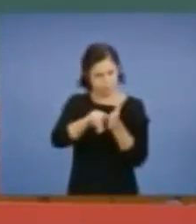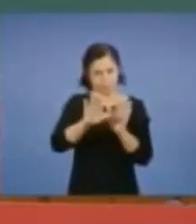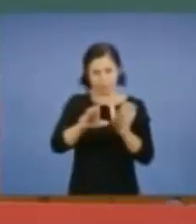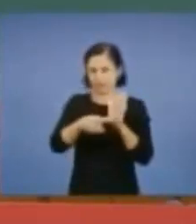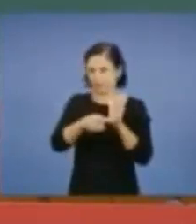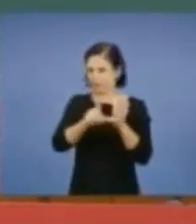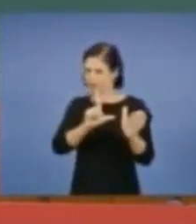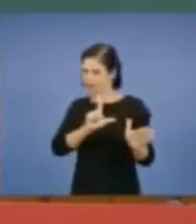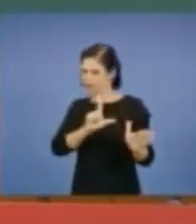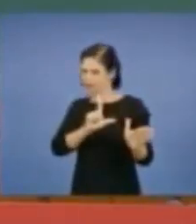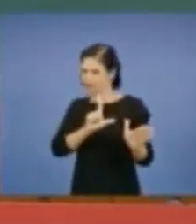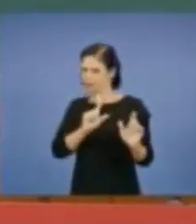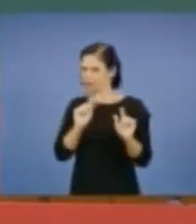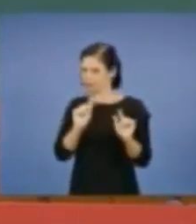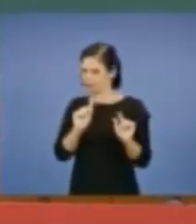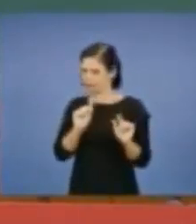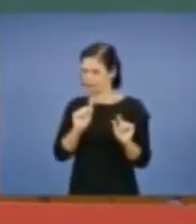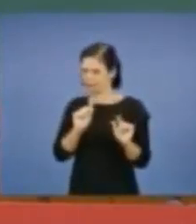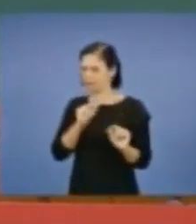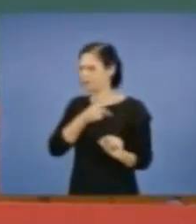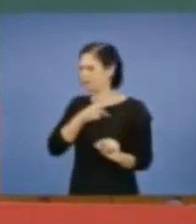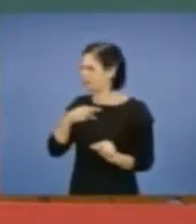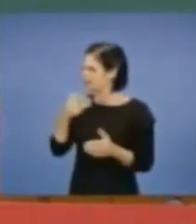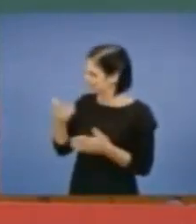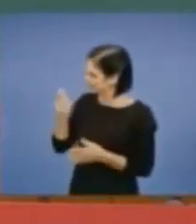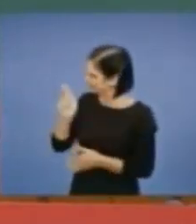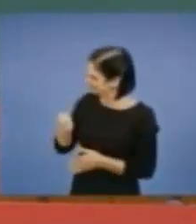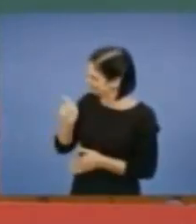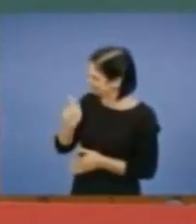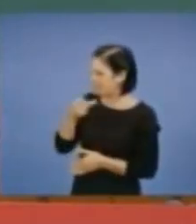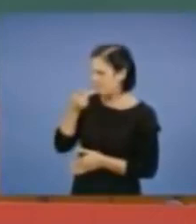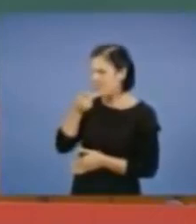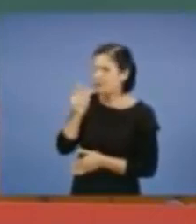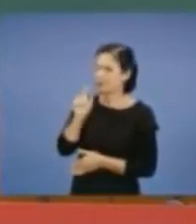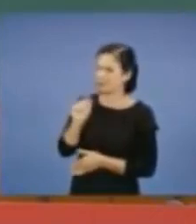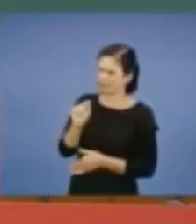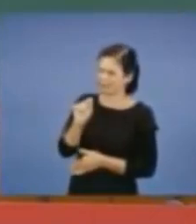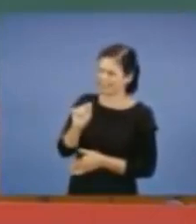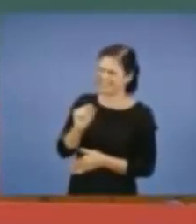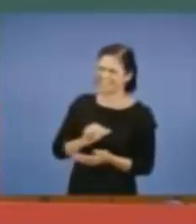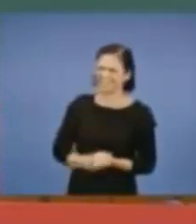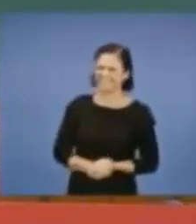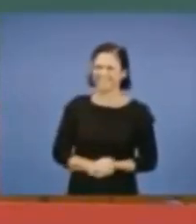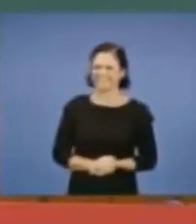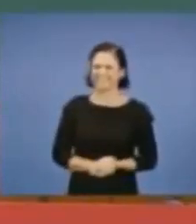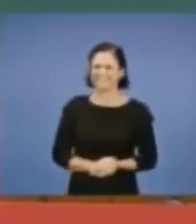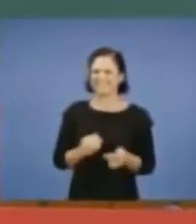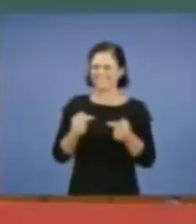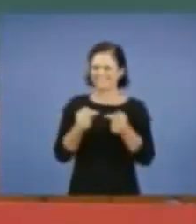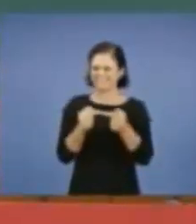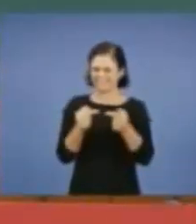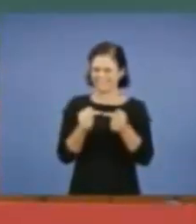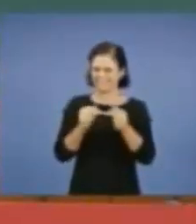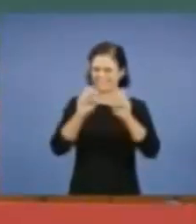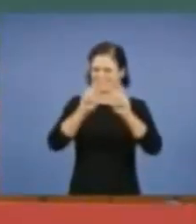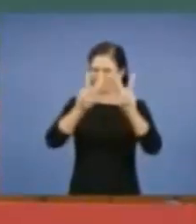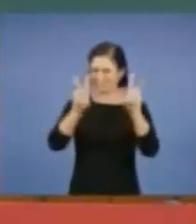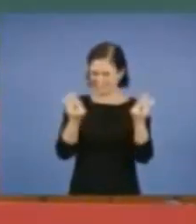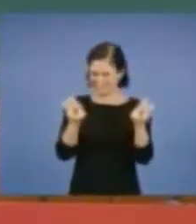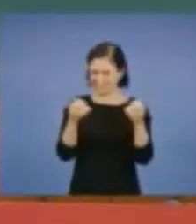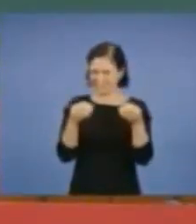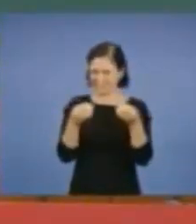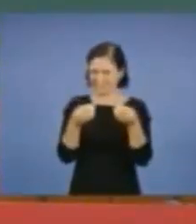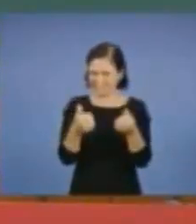I can begin by asking those questions. But before, we're going to allow Pastor Jedutu to make a small